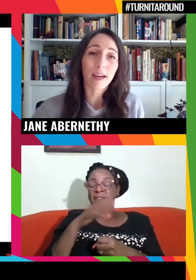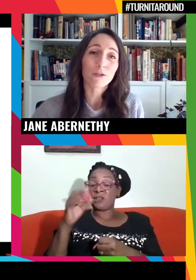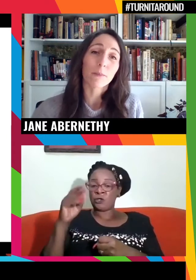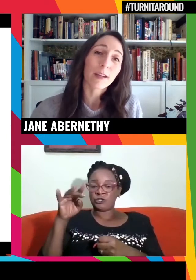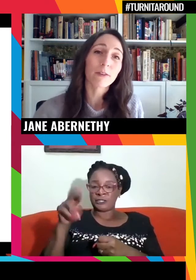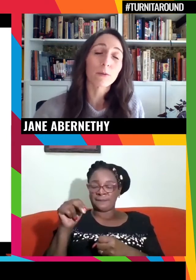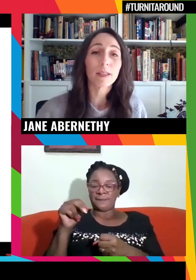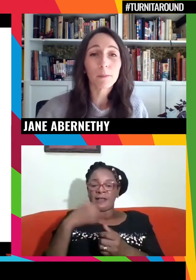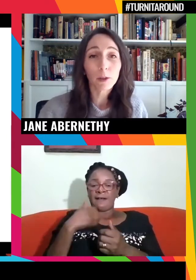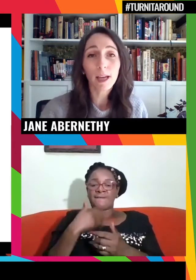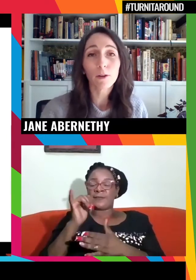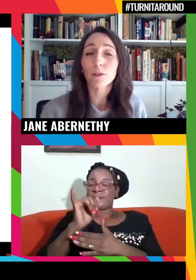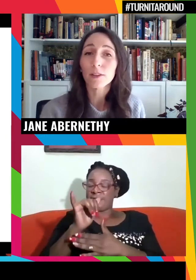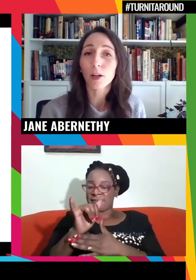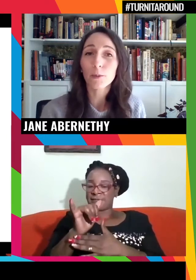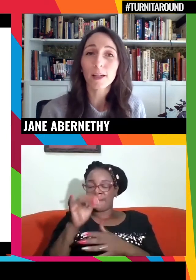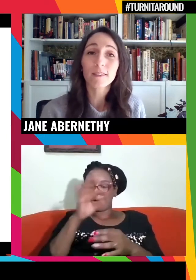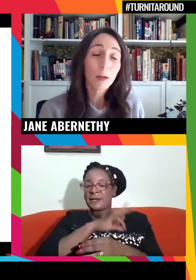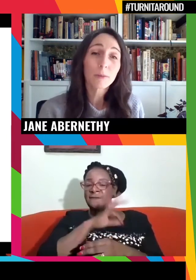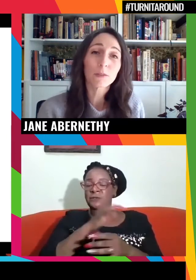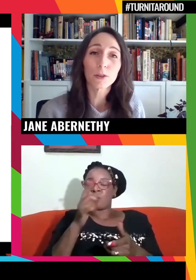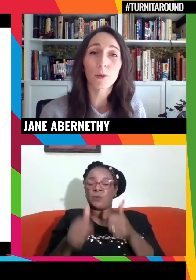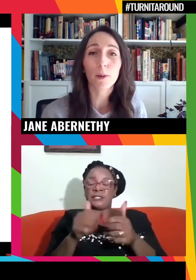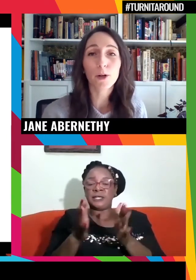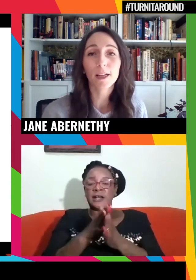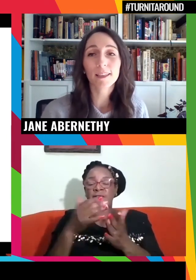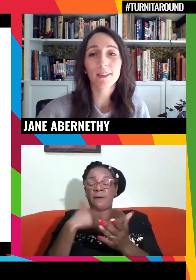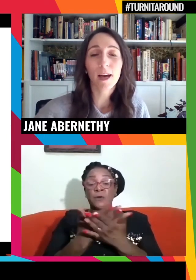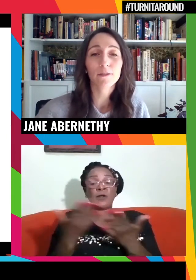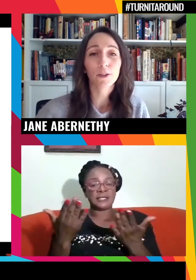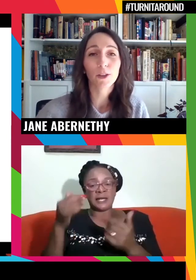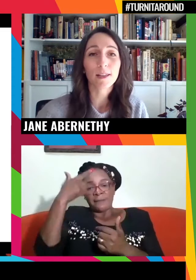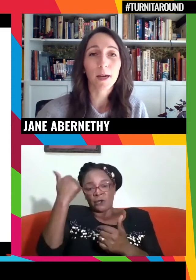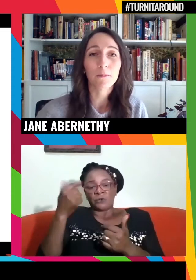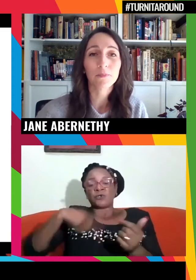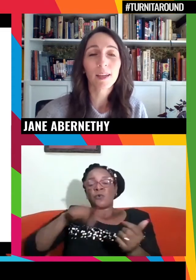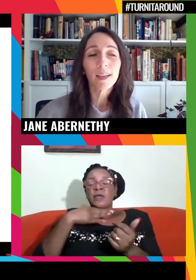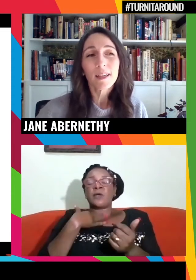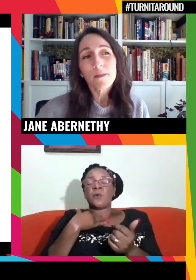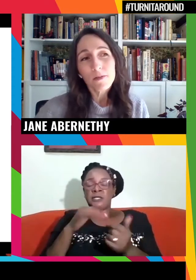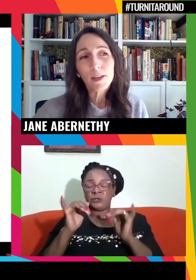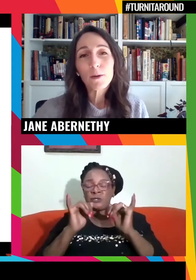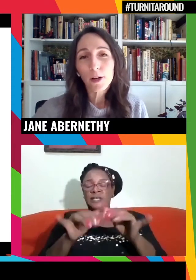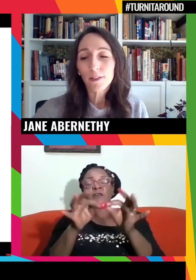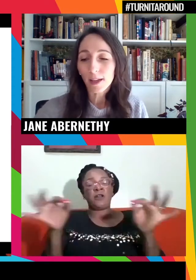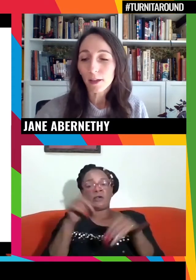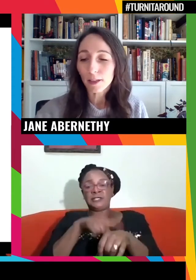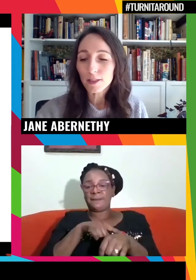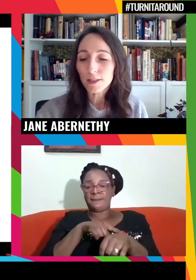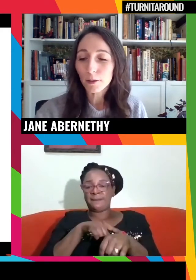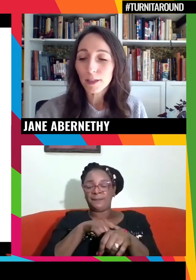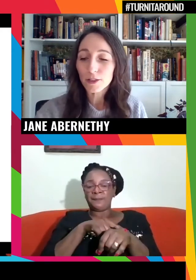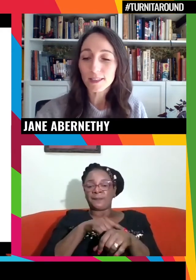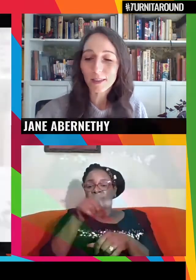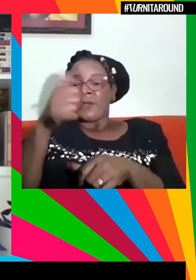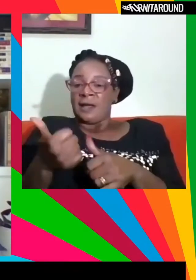but that is actually a benefit when we can pull it out and use it in our products, because we do want our products to last for a long time. The other part that I